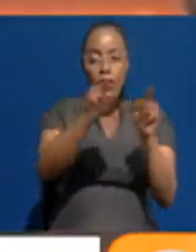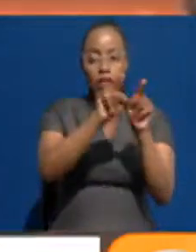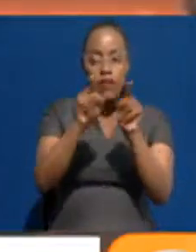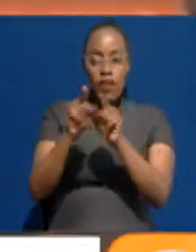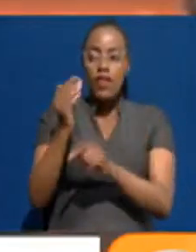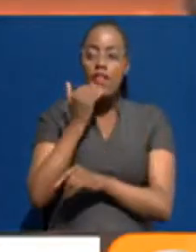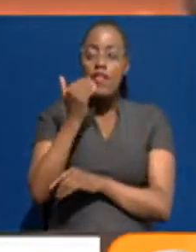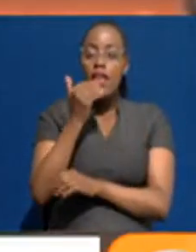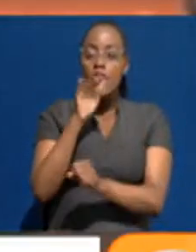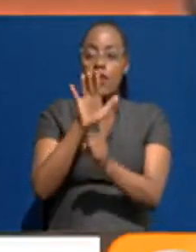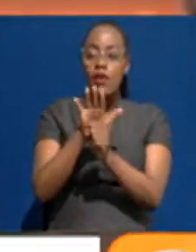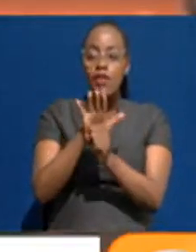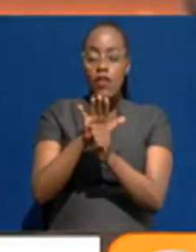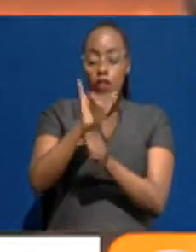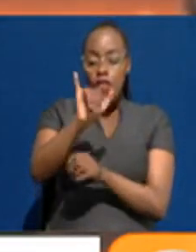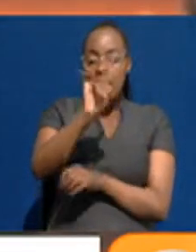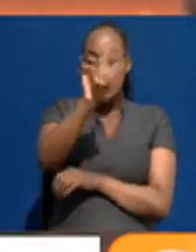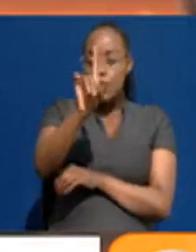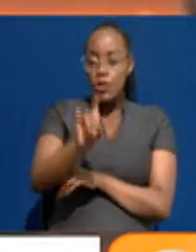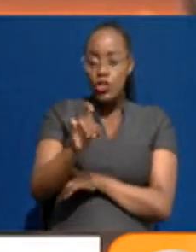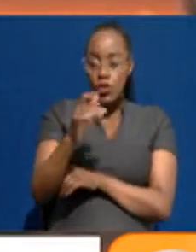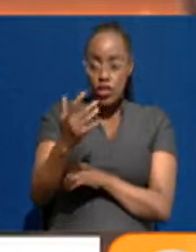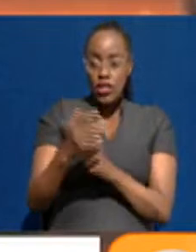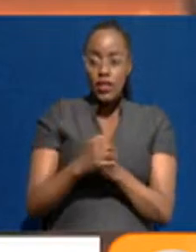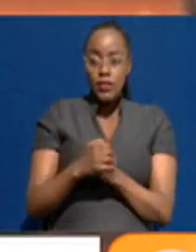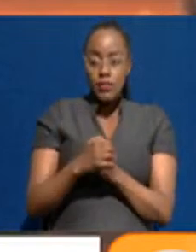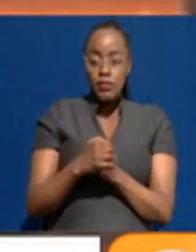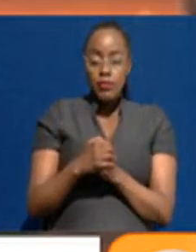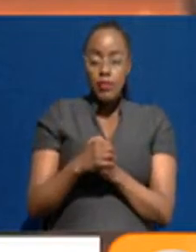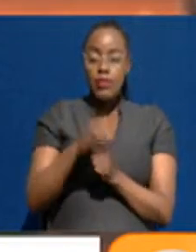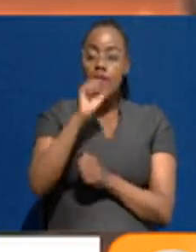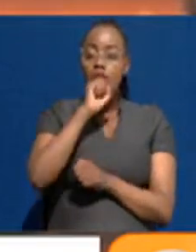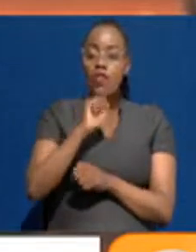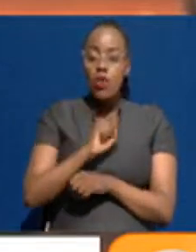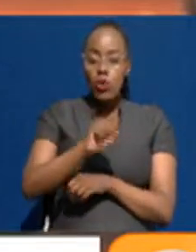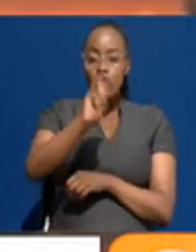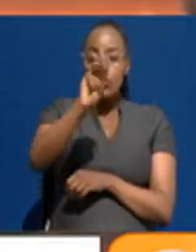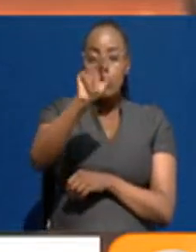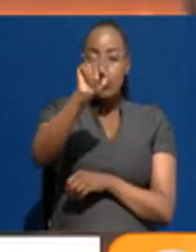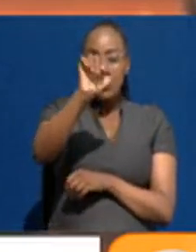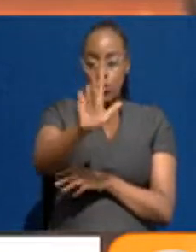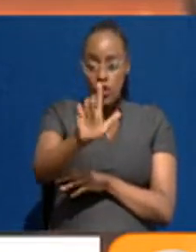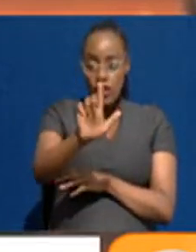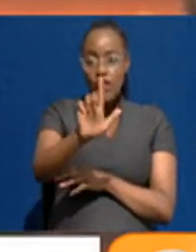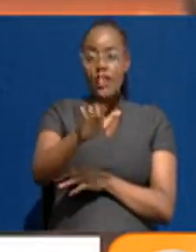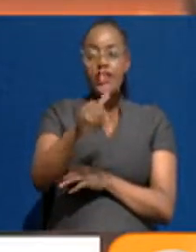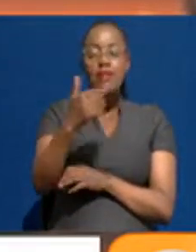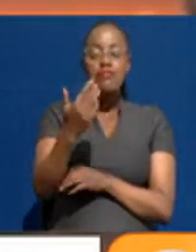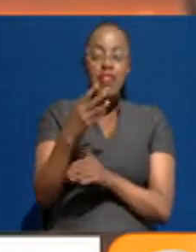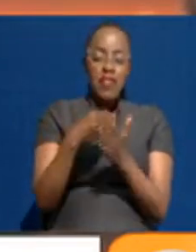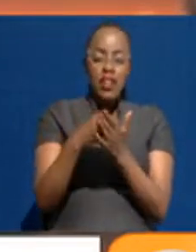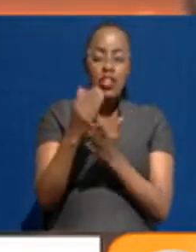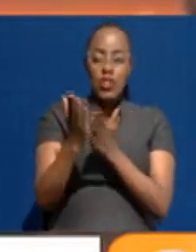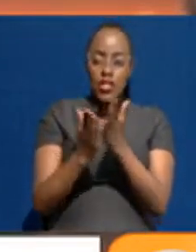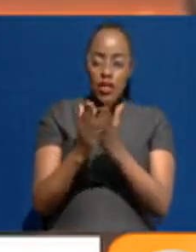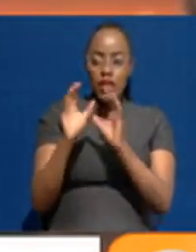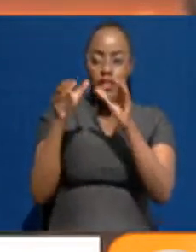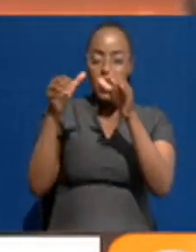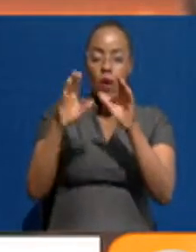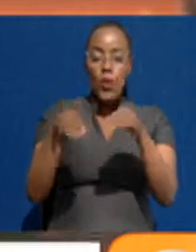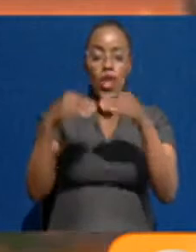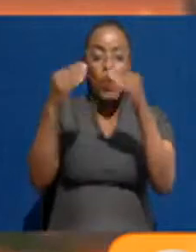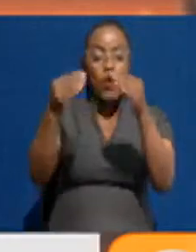Thank you very much for that question. Old Mutual is an integrated financial services company. We